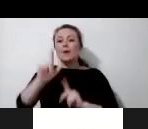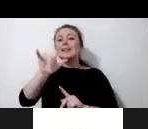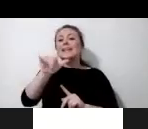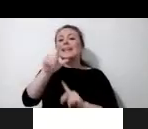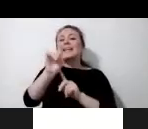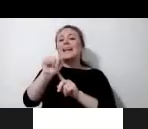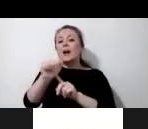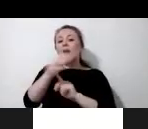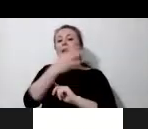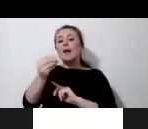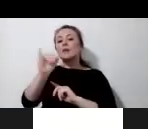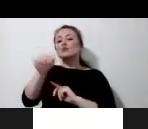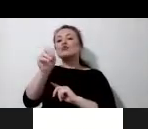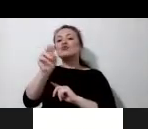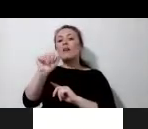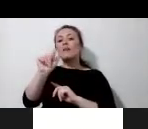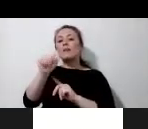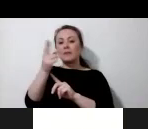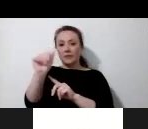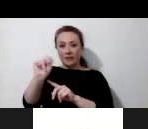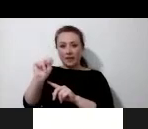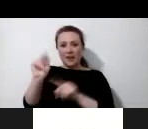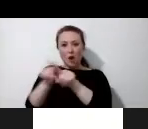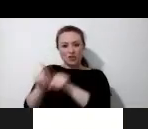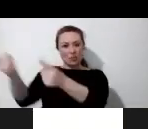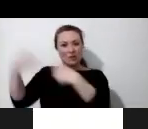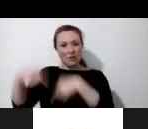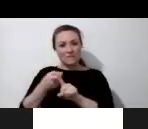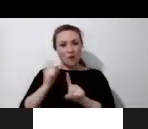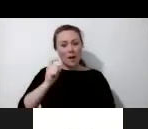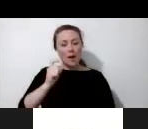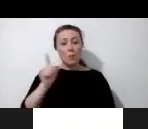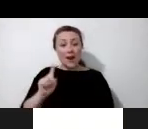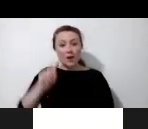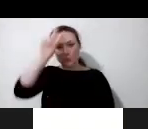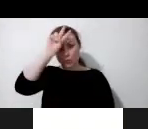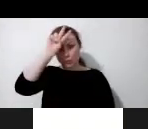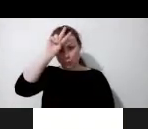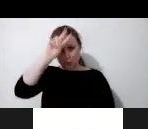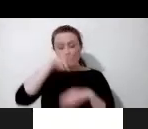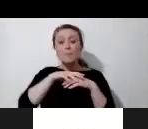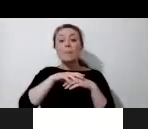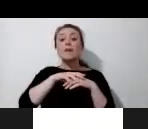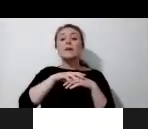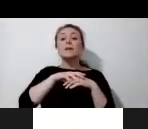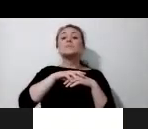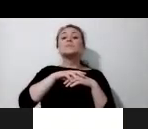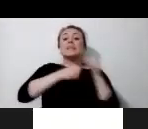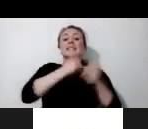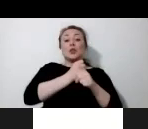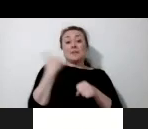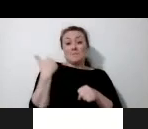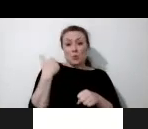came over from Peru. In the previous year, we had Karina